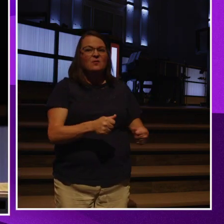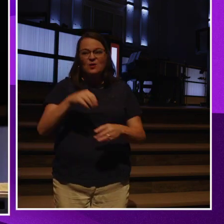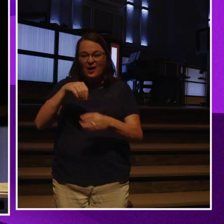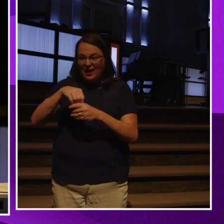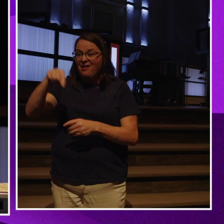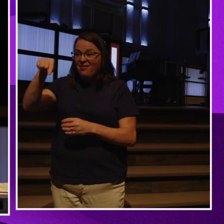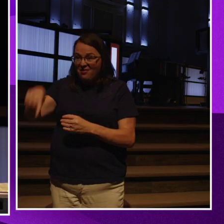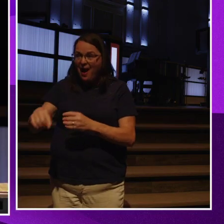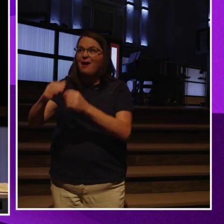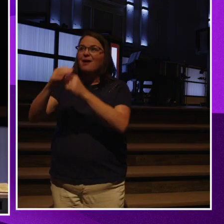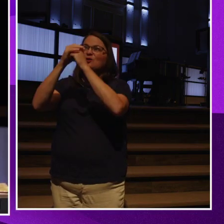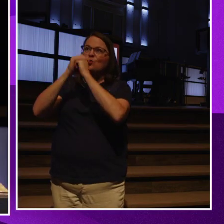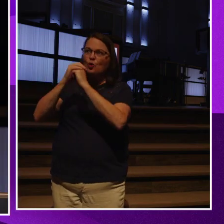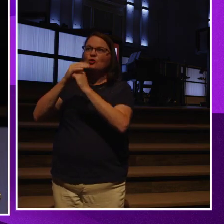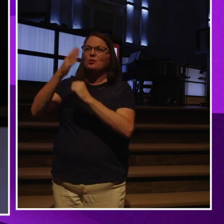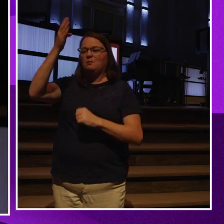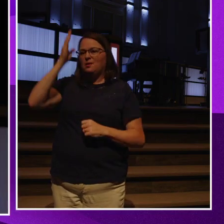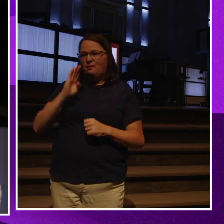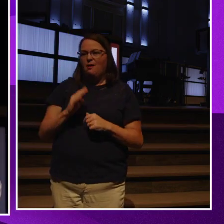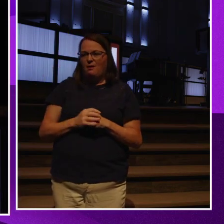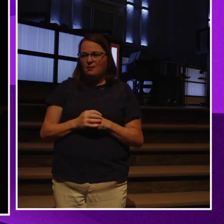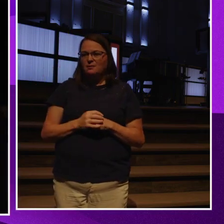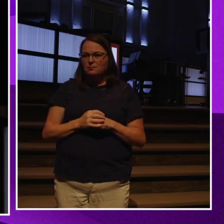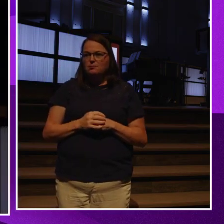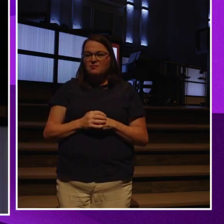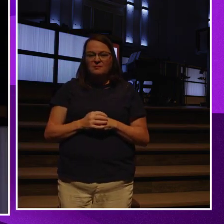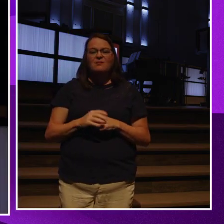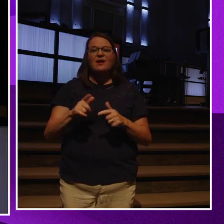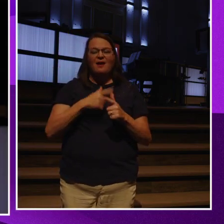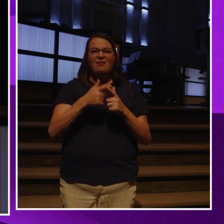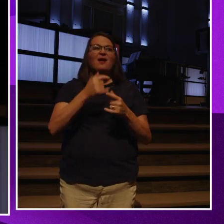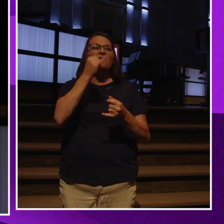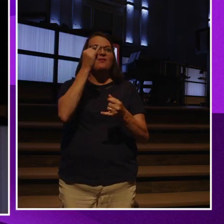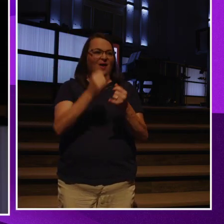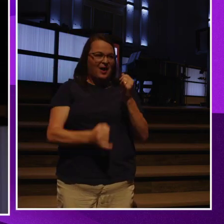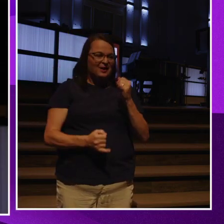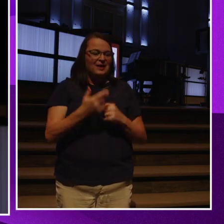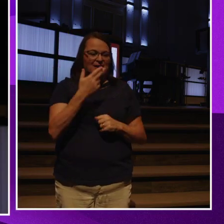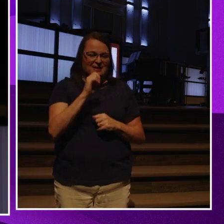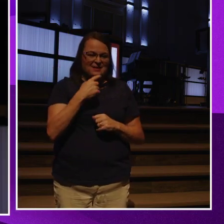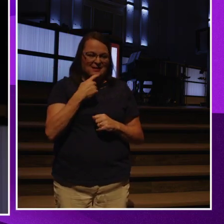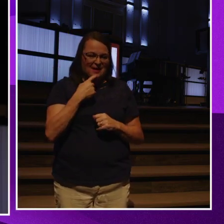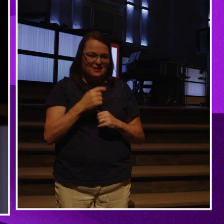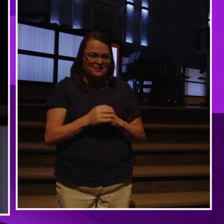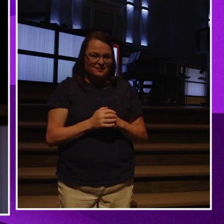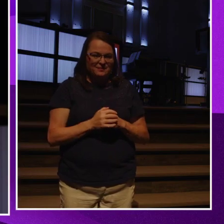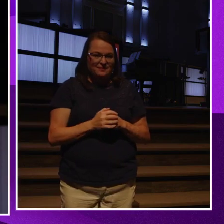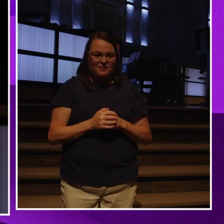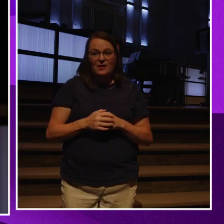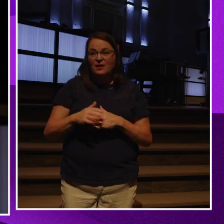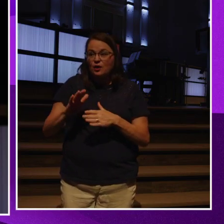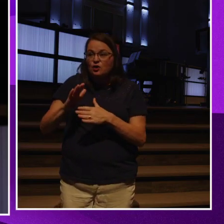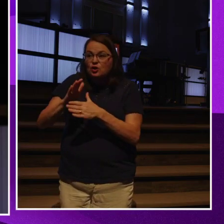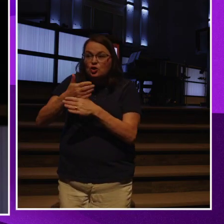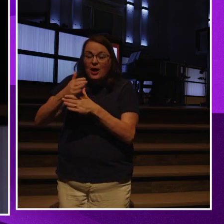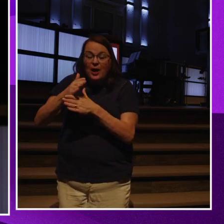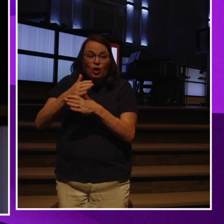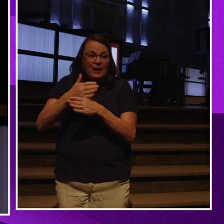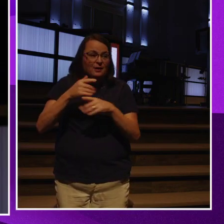And then finally, he says, There's a sharing in this waiting